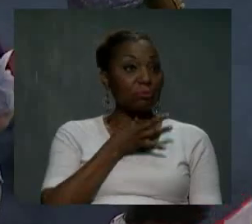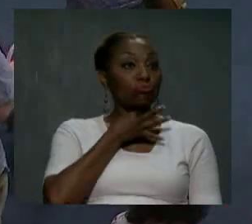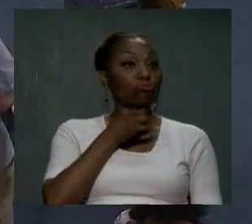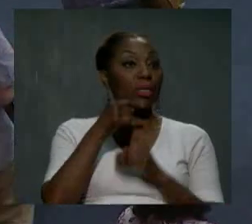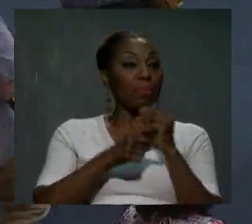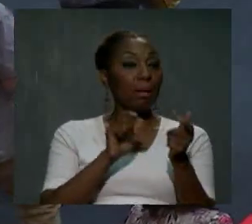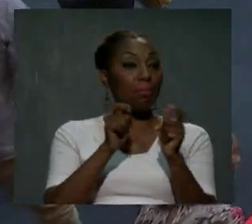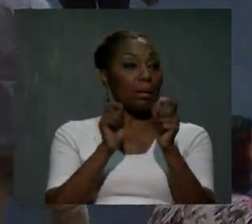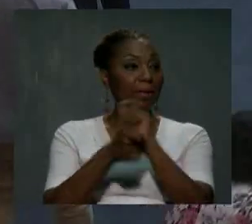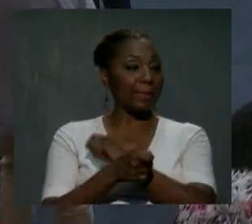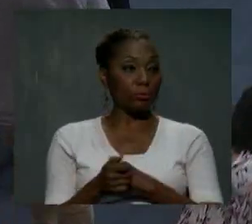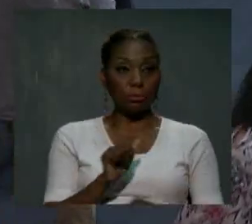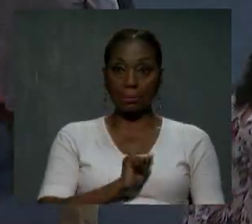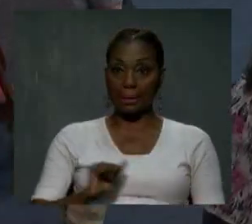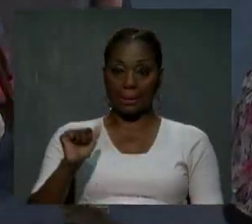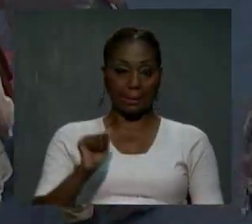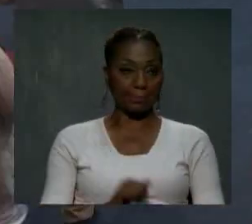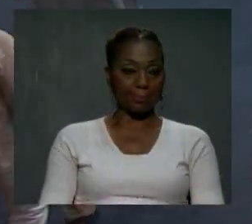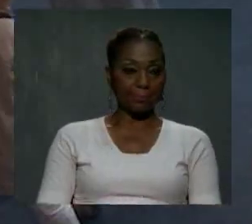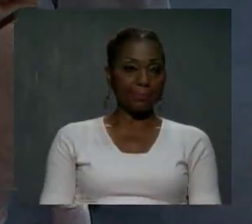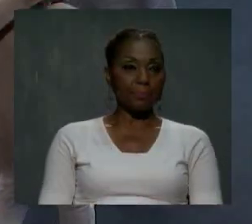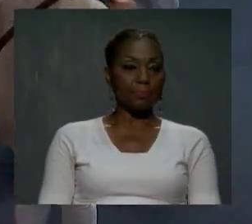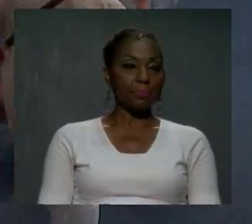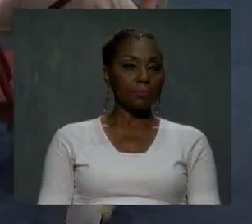the modifications.